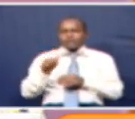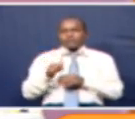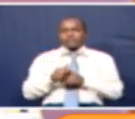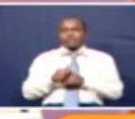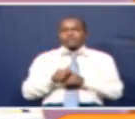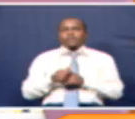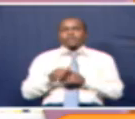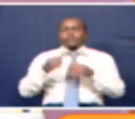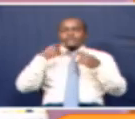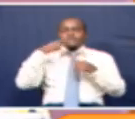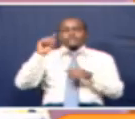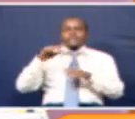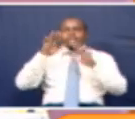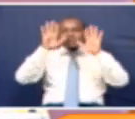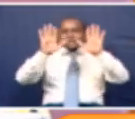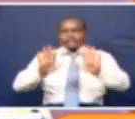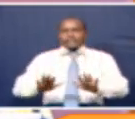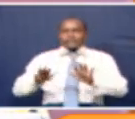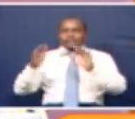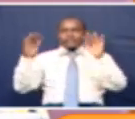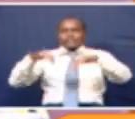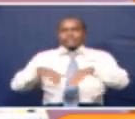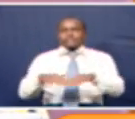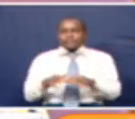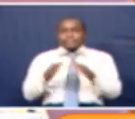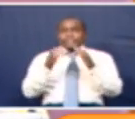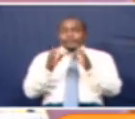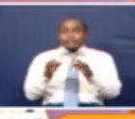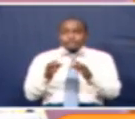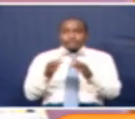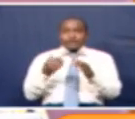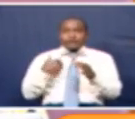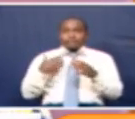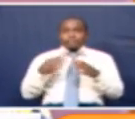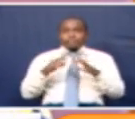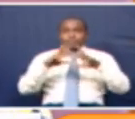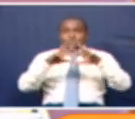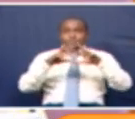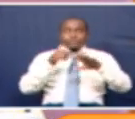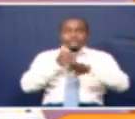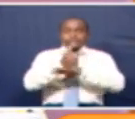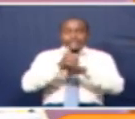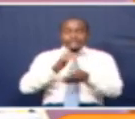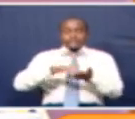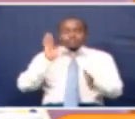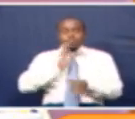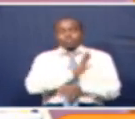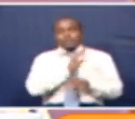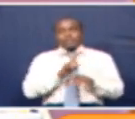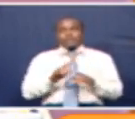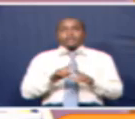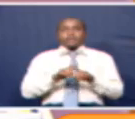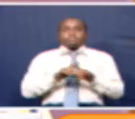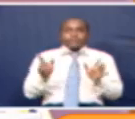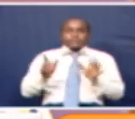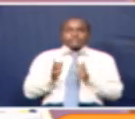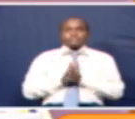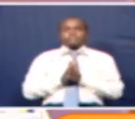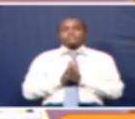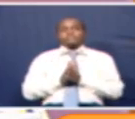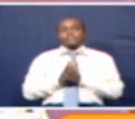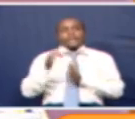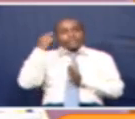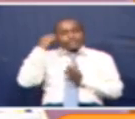rallies. If there are people who insult people, it's more on their side. Okay. But I think, having said all that, I think